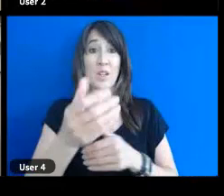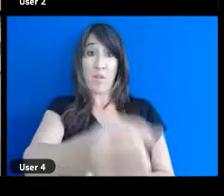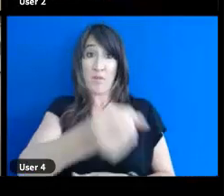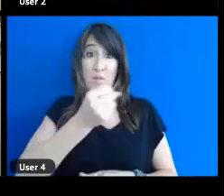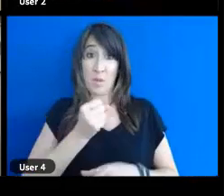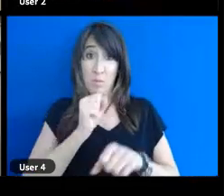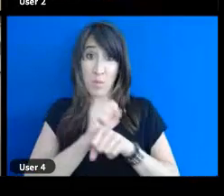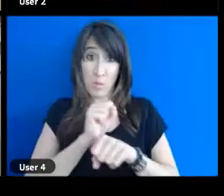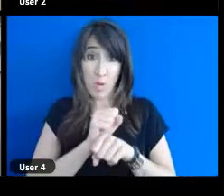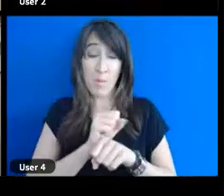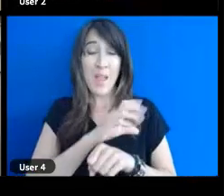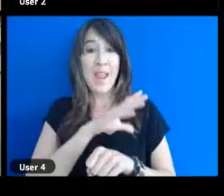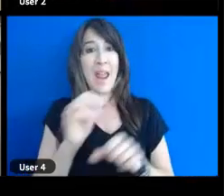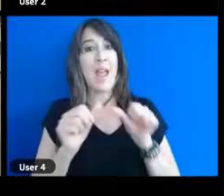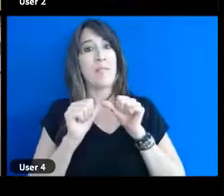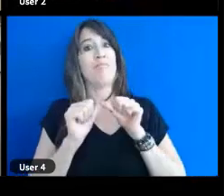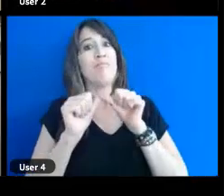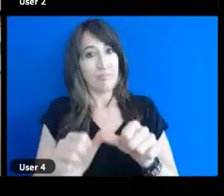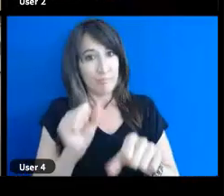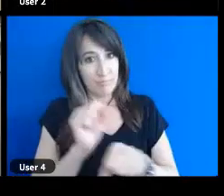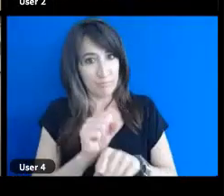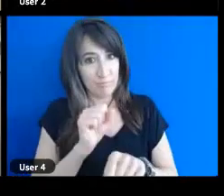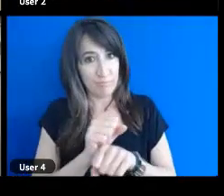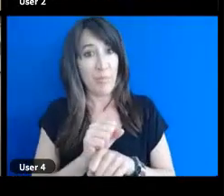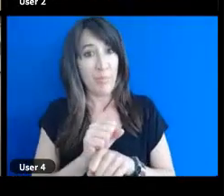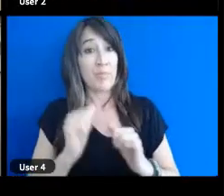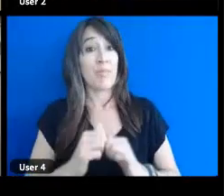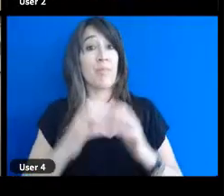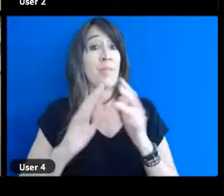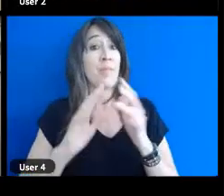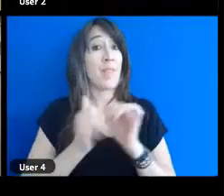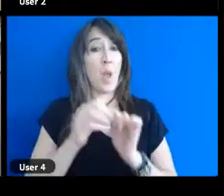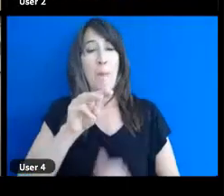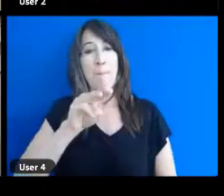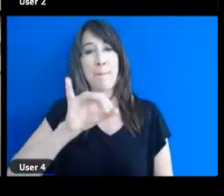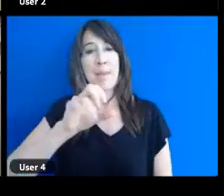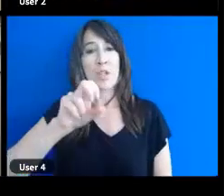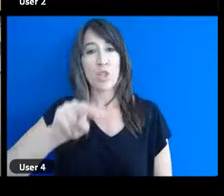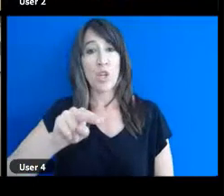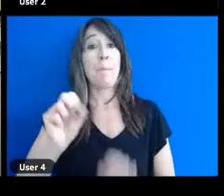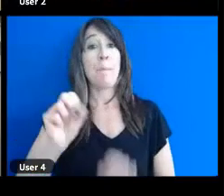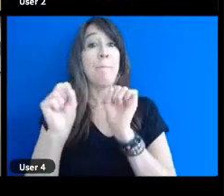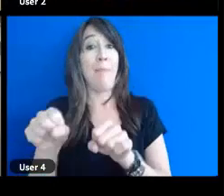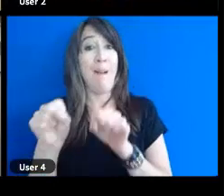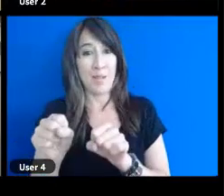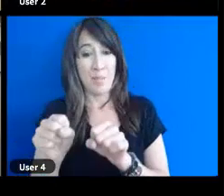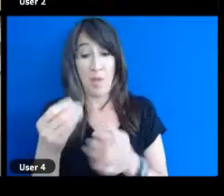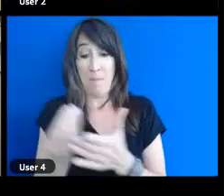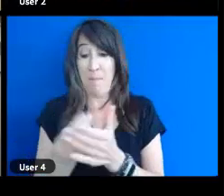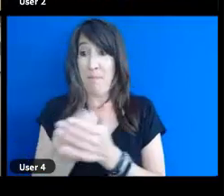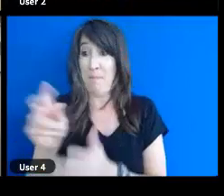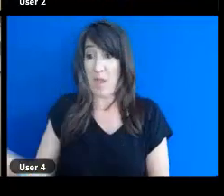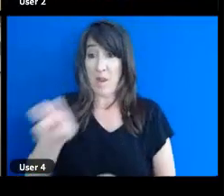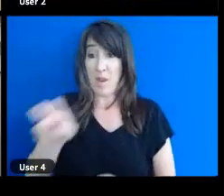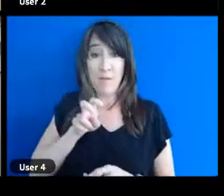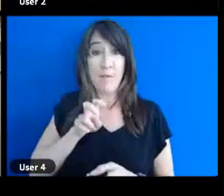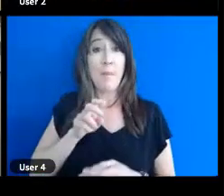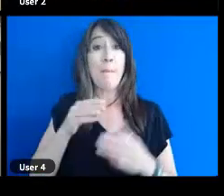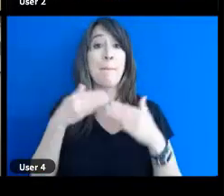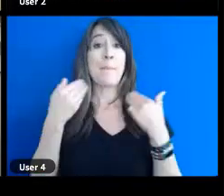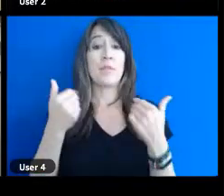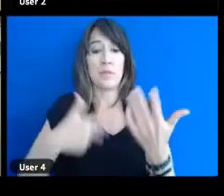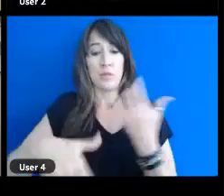recruitment and retention process. This project was led by Mission Possible, a social enterprise on the downtown east side, and was